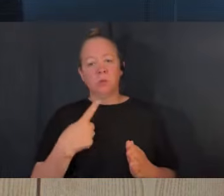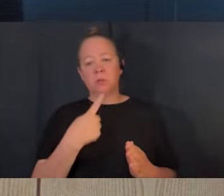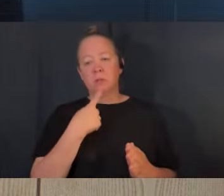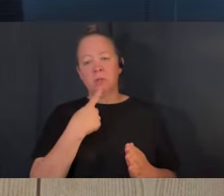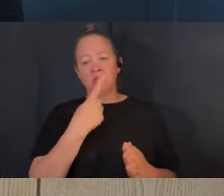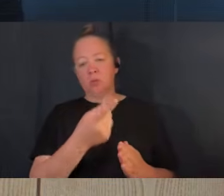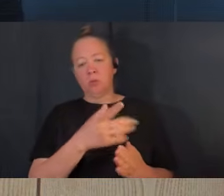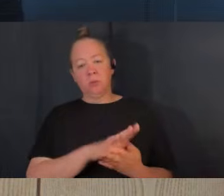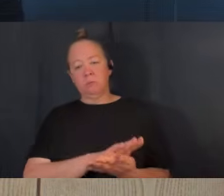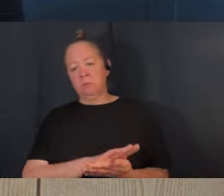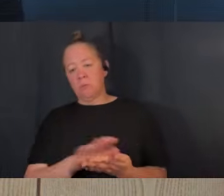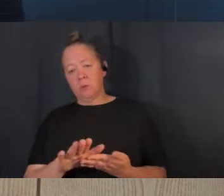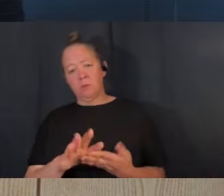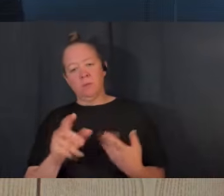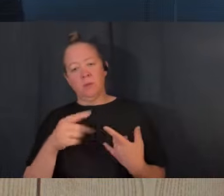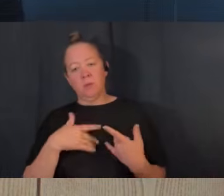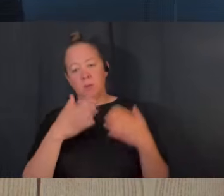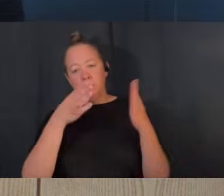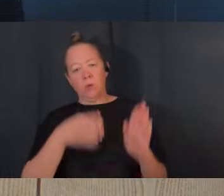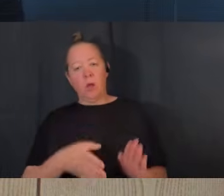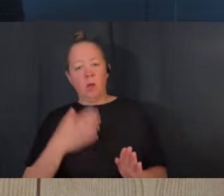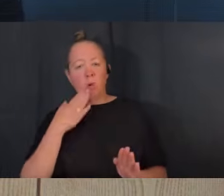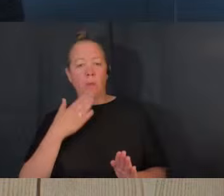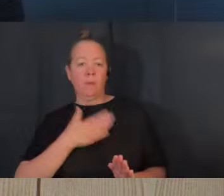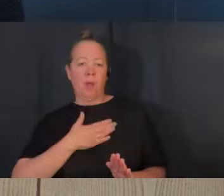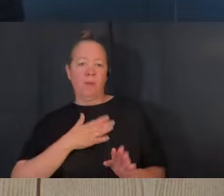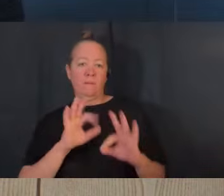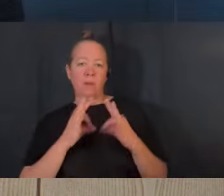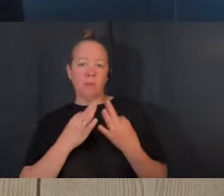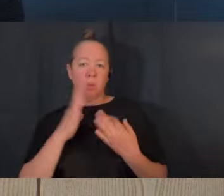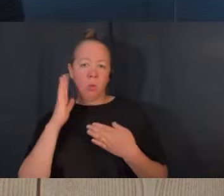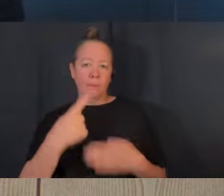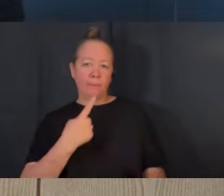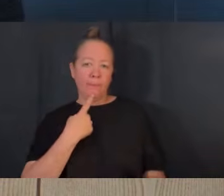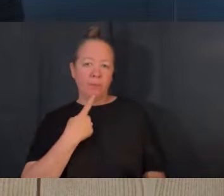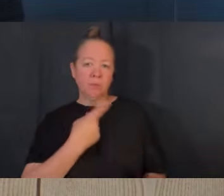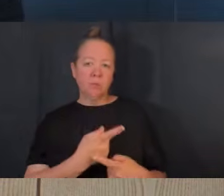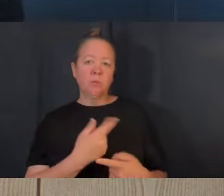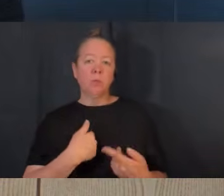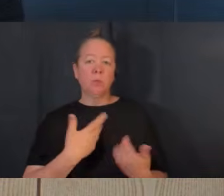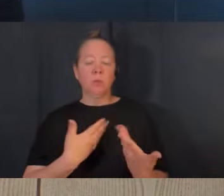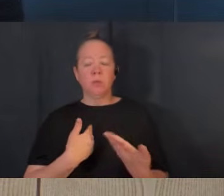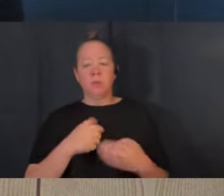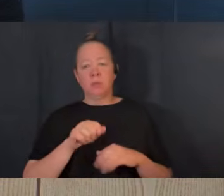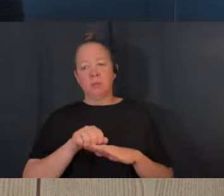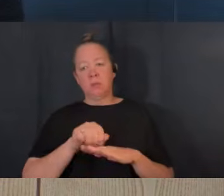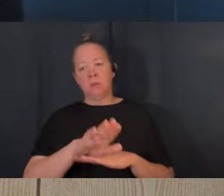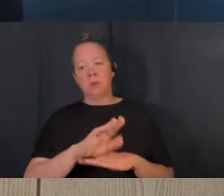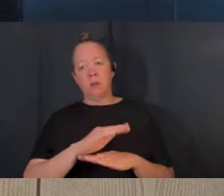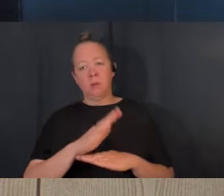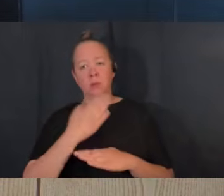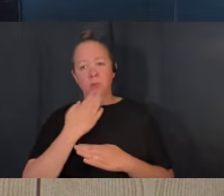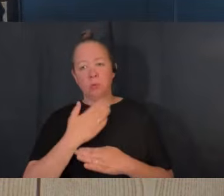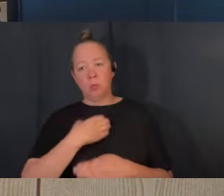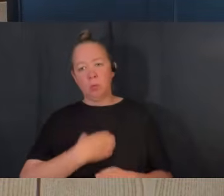know my family will miss her, and we send our good wishes to her family.